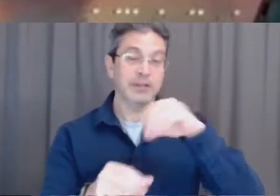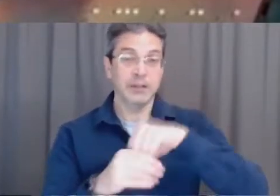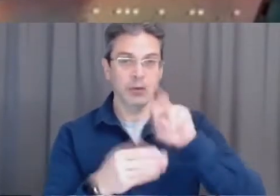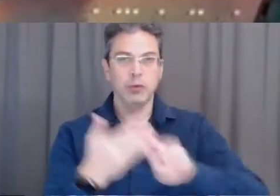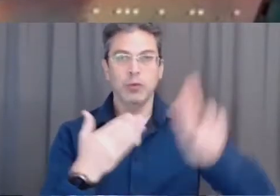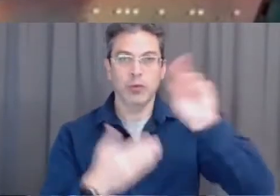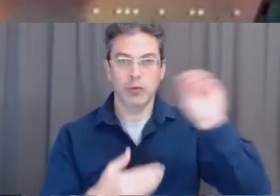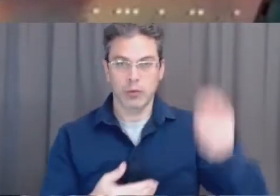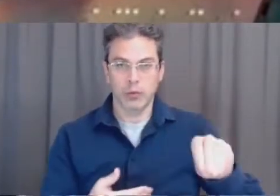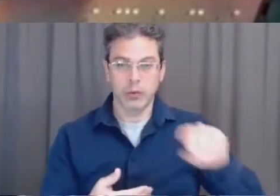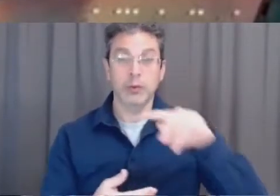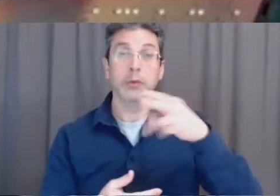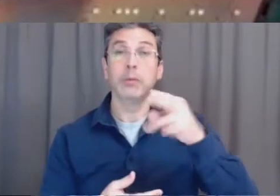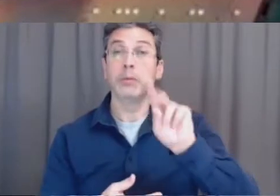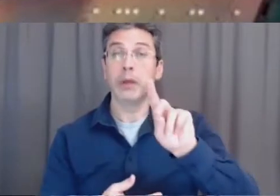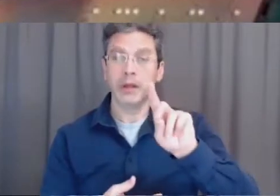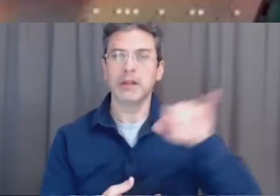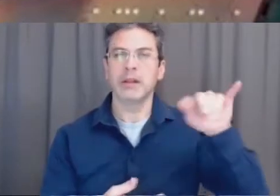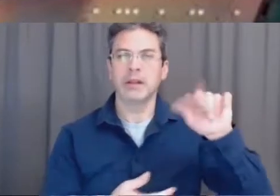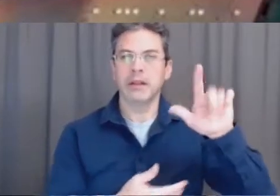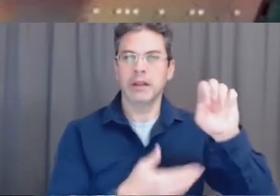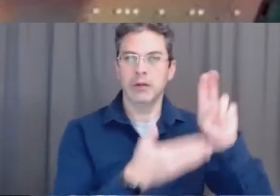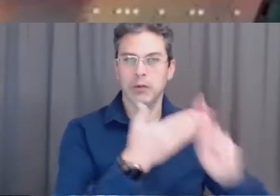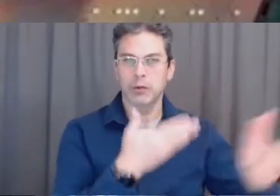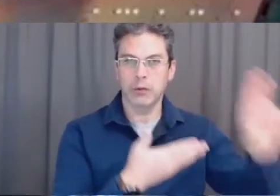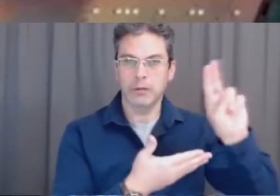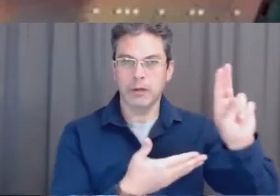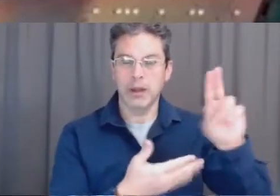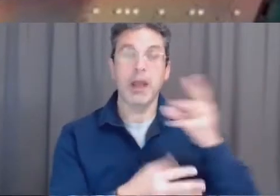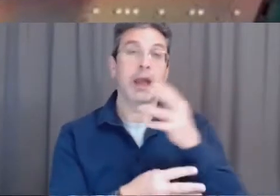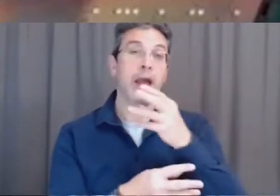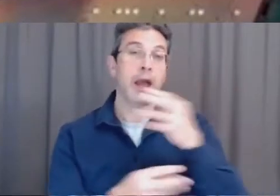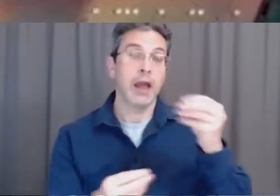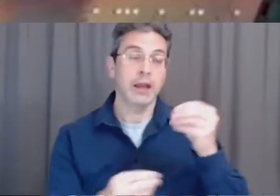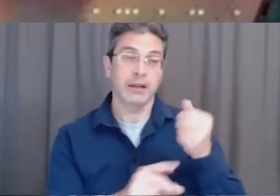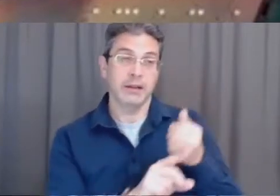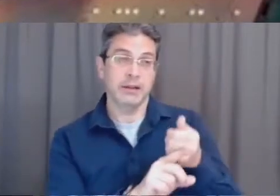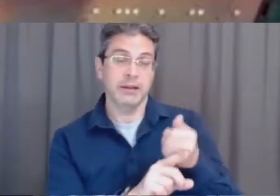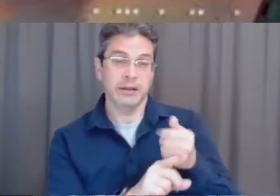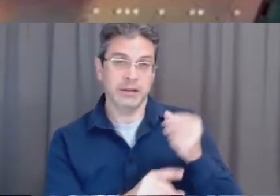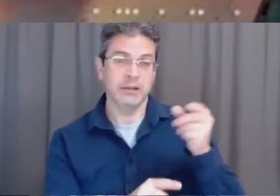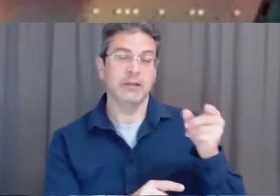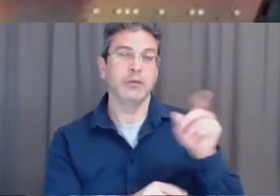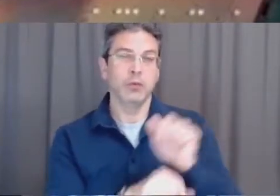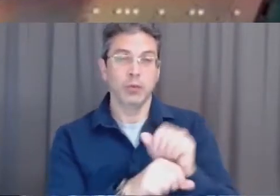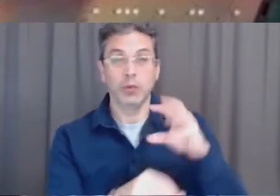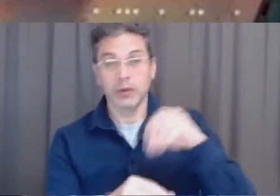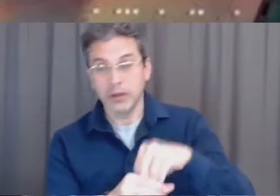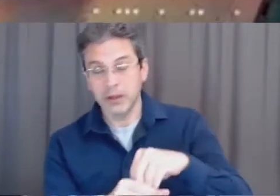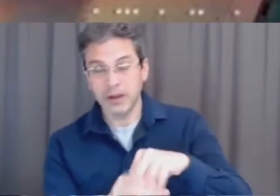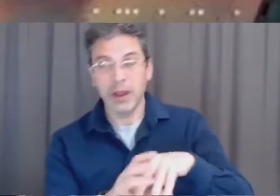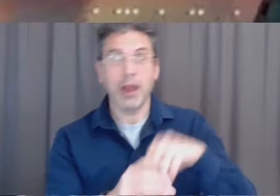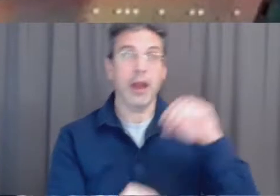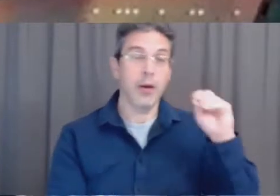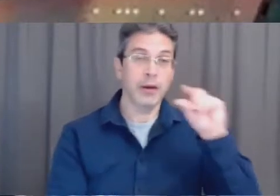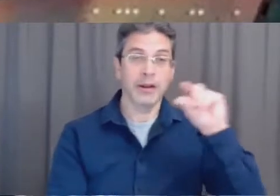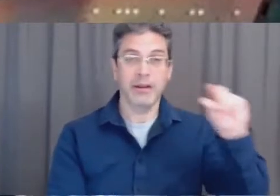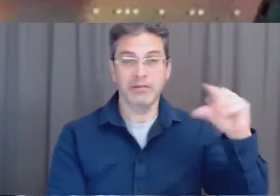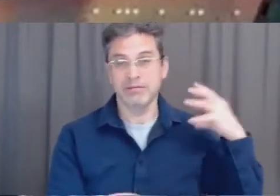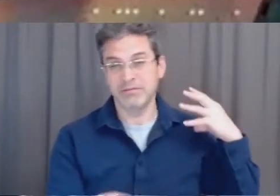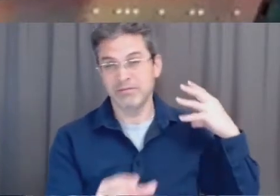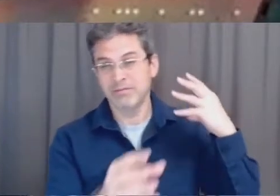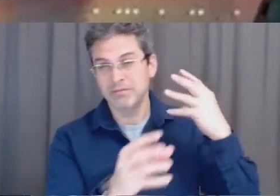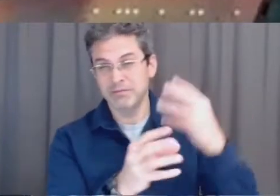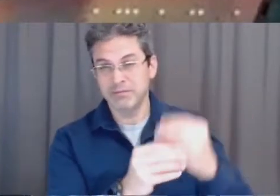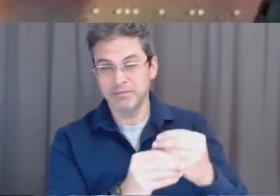from Yale University, and he has been working in and out of government over the course of his career. He was most recently